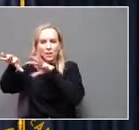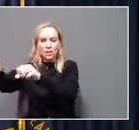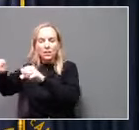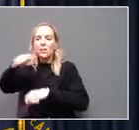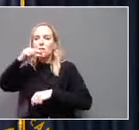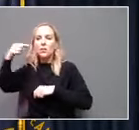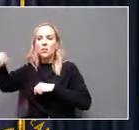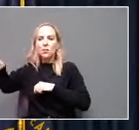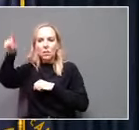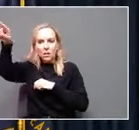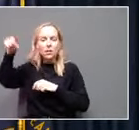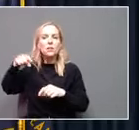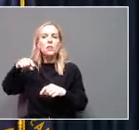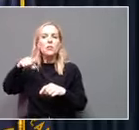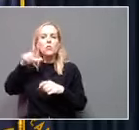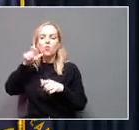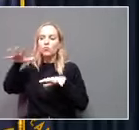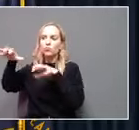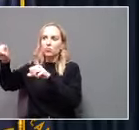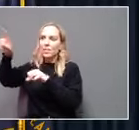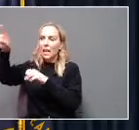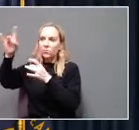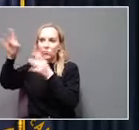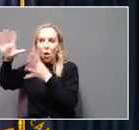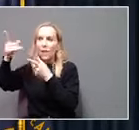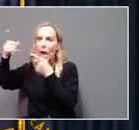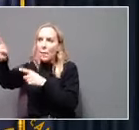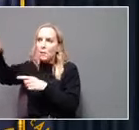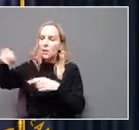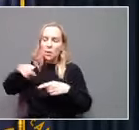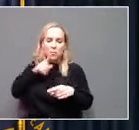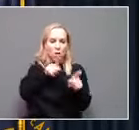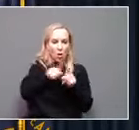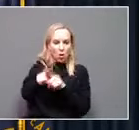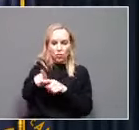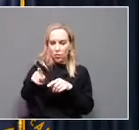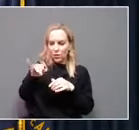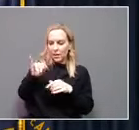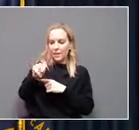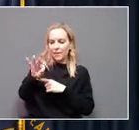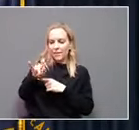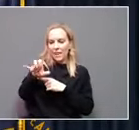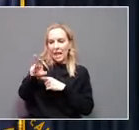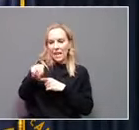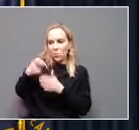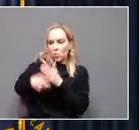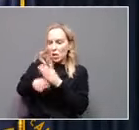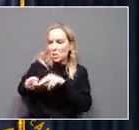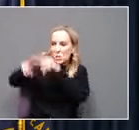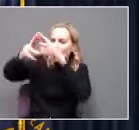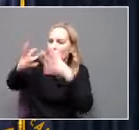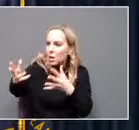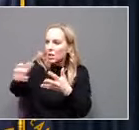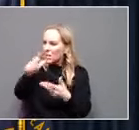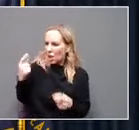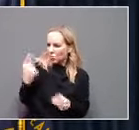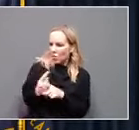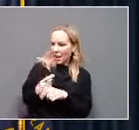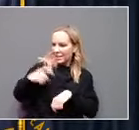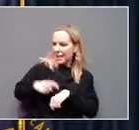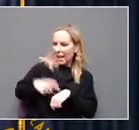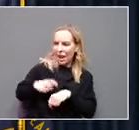invasion of Ukraine, is not the right time and is not going to give us the best product.